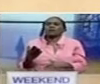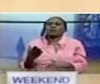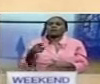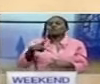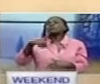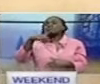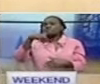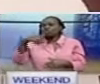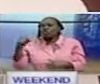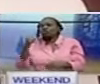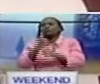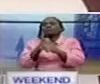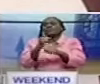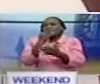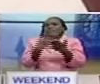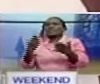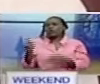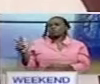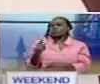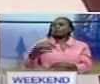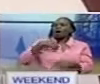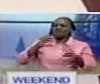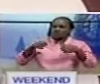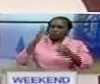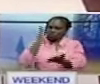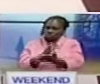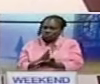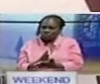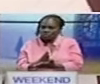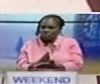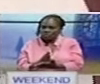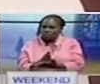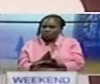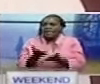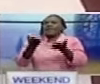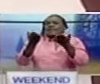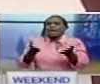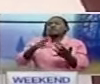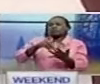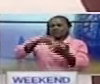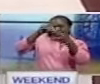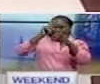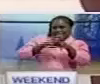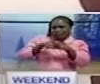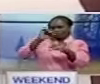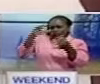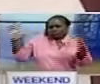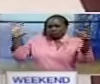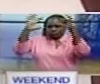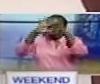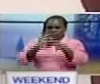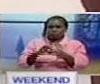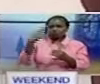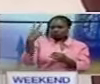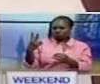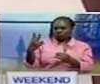told me that you have done something on media, is it? You have a diploma in the media, is it? Now, especially when you marry the two, you